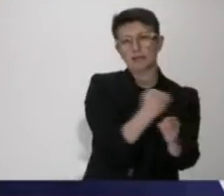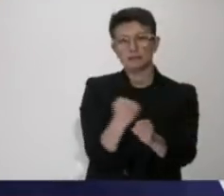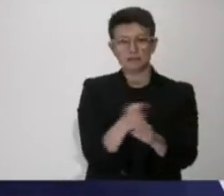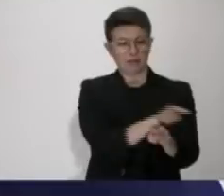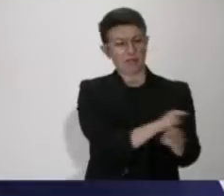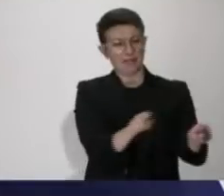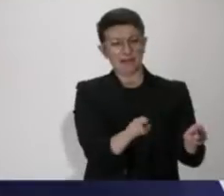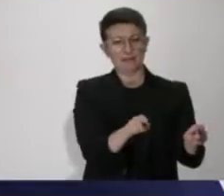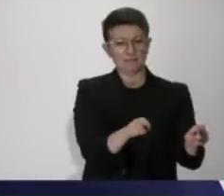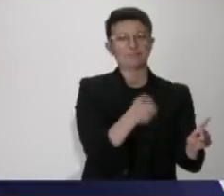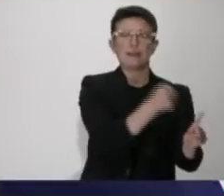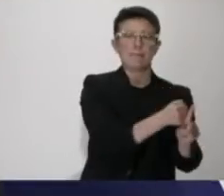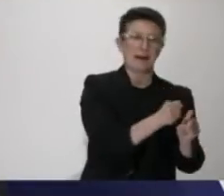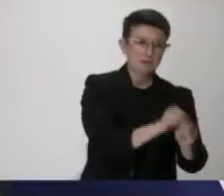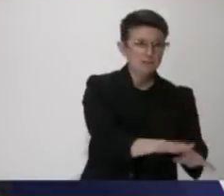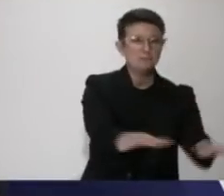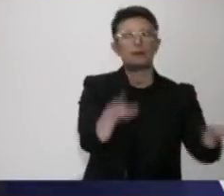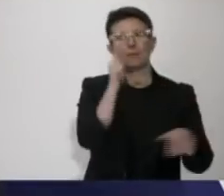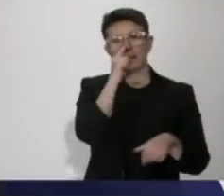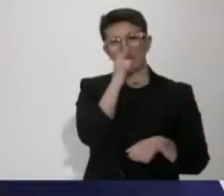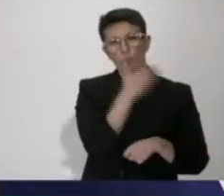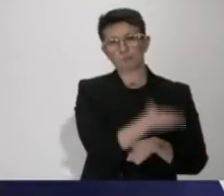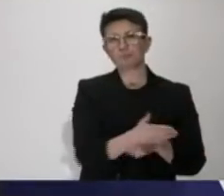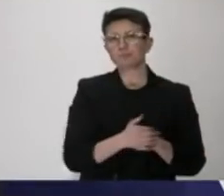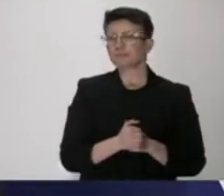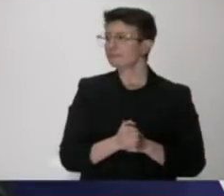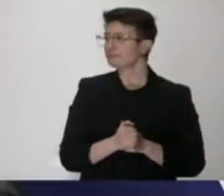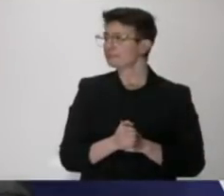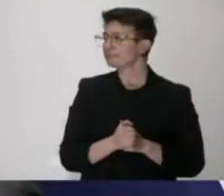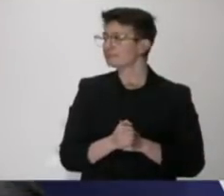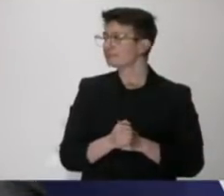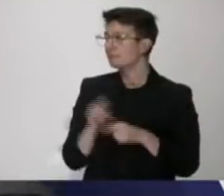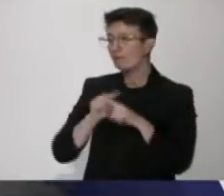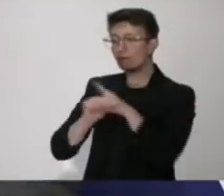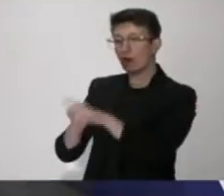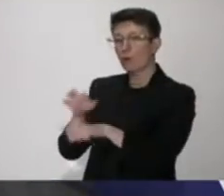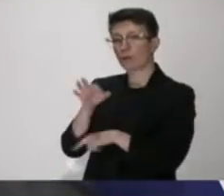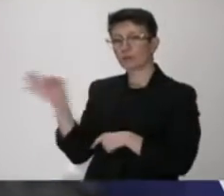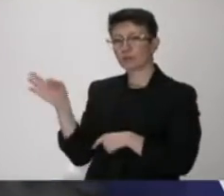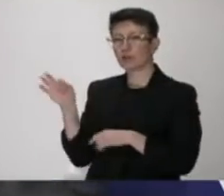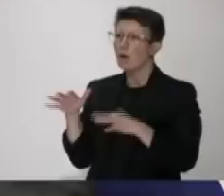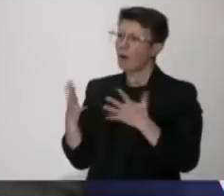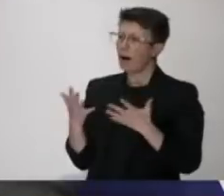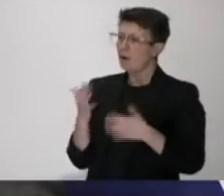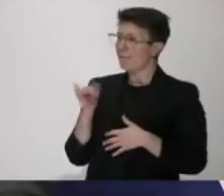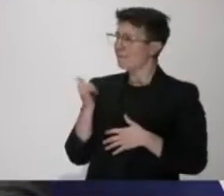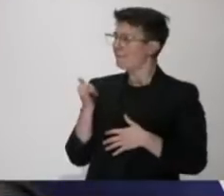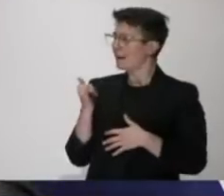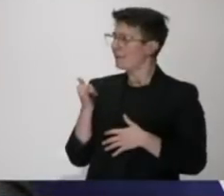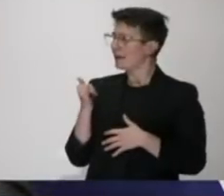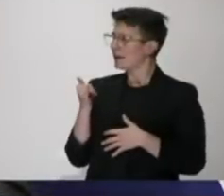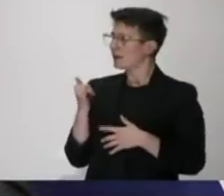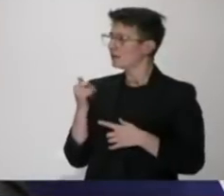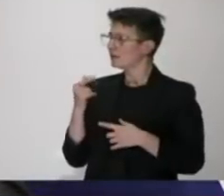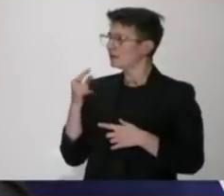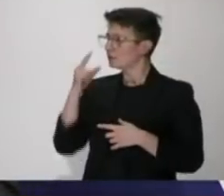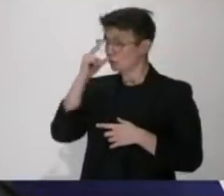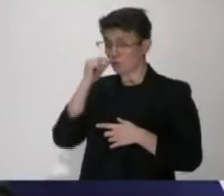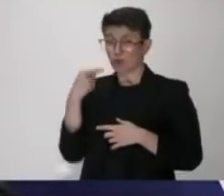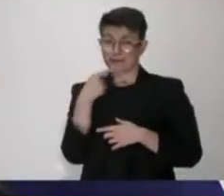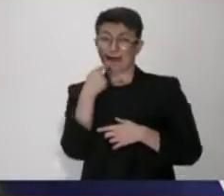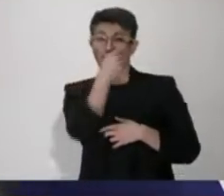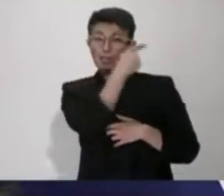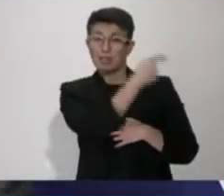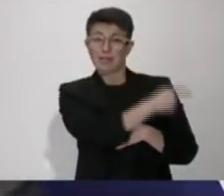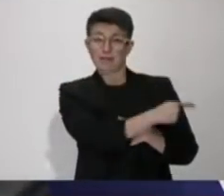to be involved in the sense that the Reserve Bank might say, okay, we'll lend to the bank, and then you could step in and say, right, that bank needs to lend to